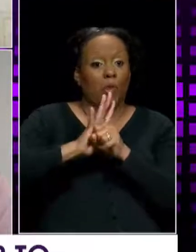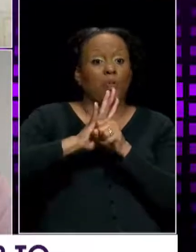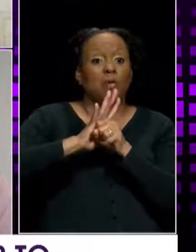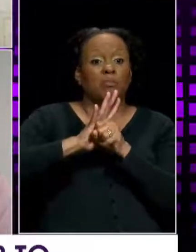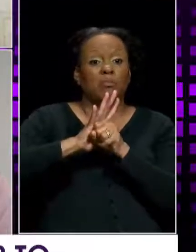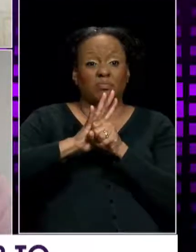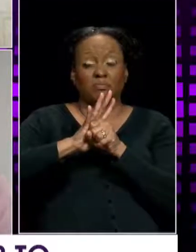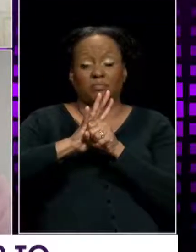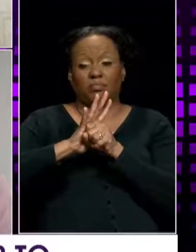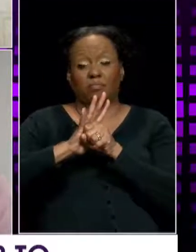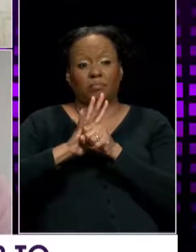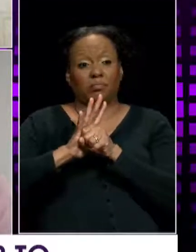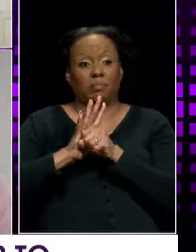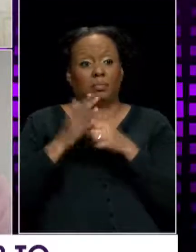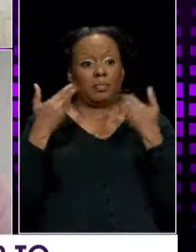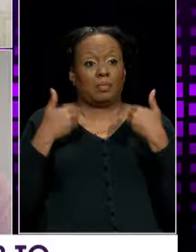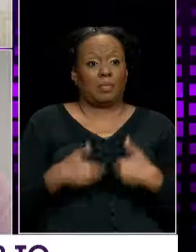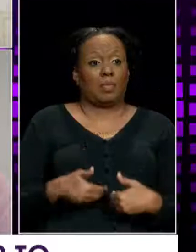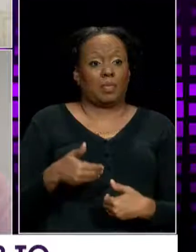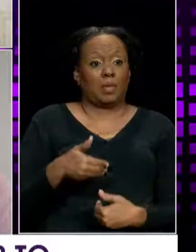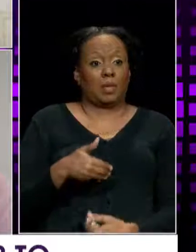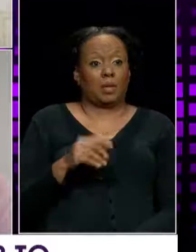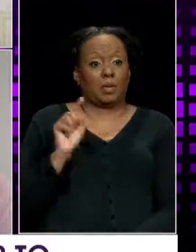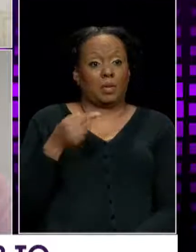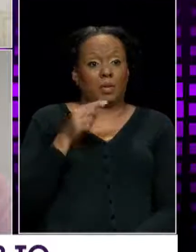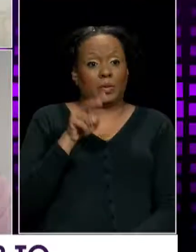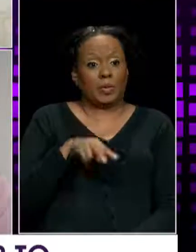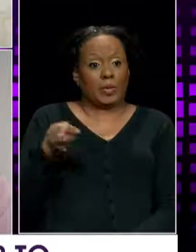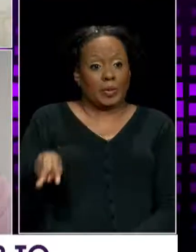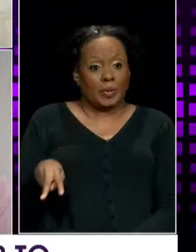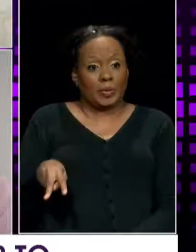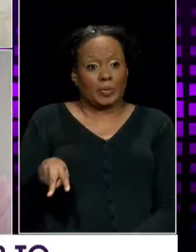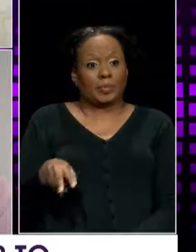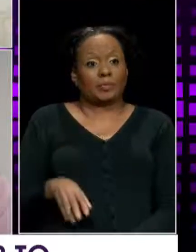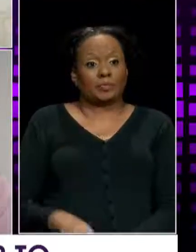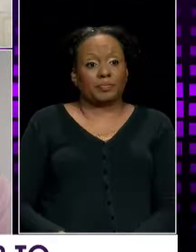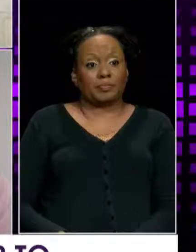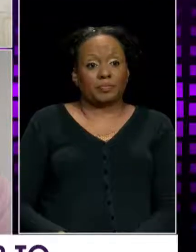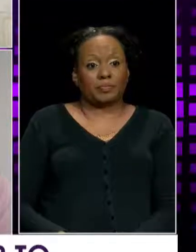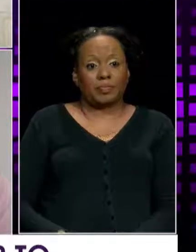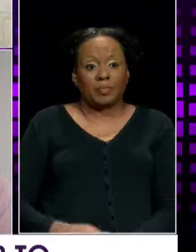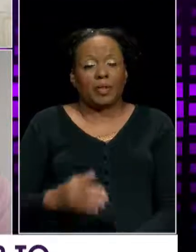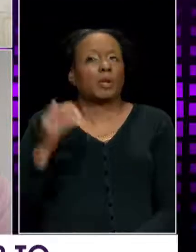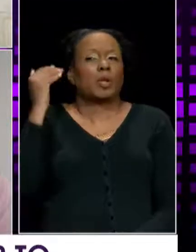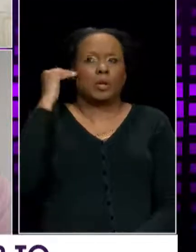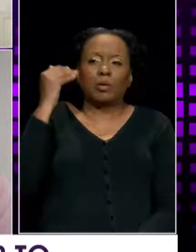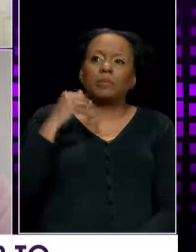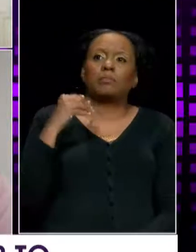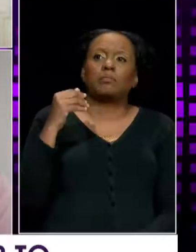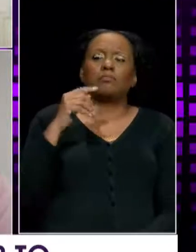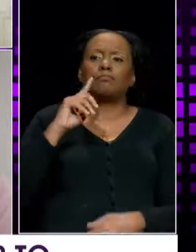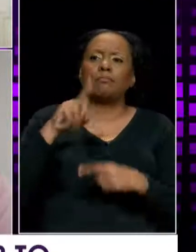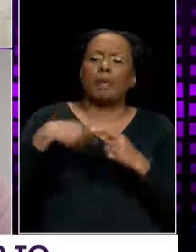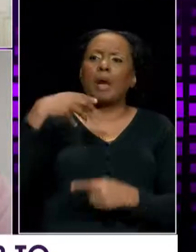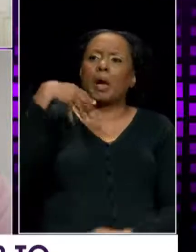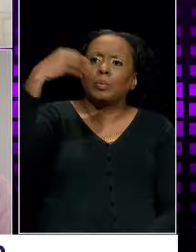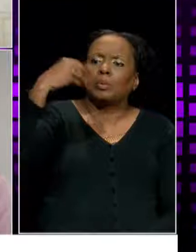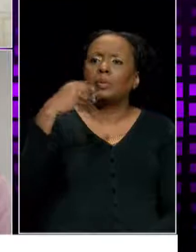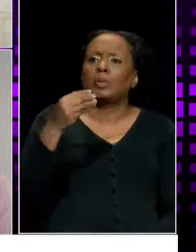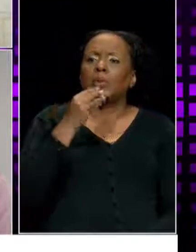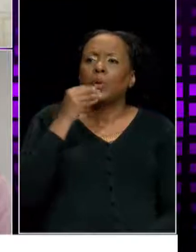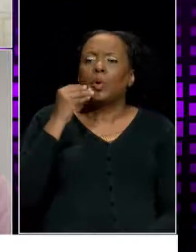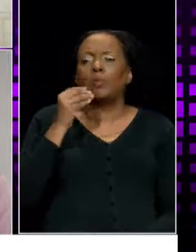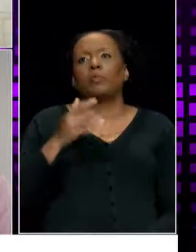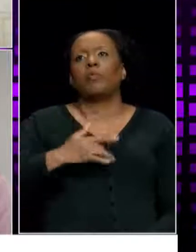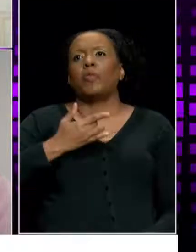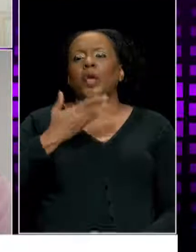and as young persons, I'm young too, I'm only 22, we appreciate that getting outside of the home gives us a moment to breathe. And